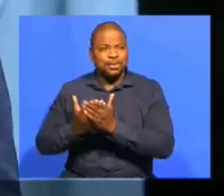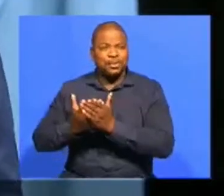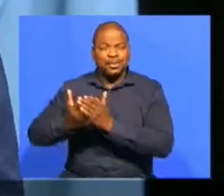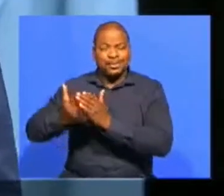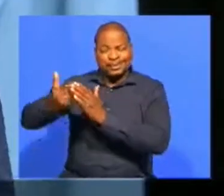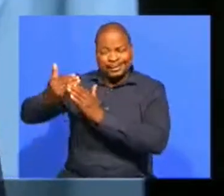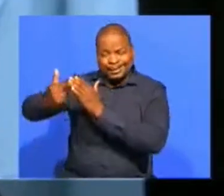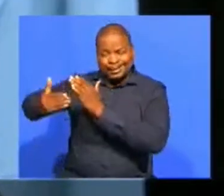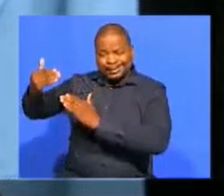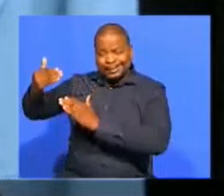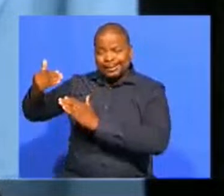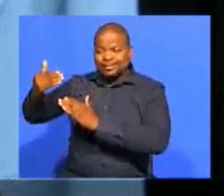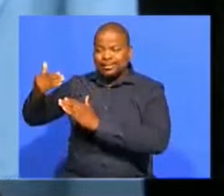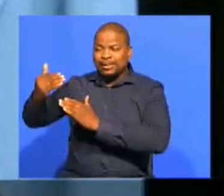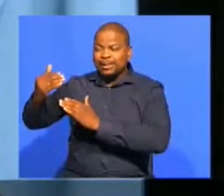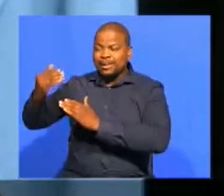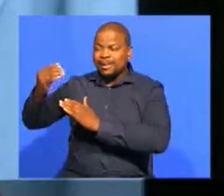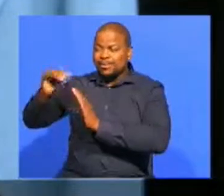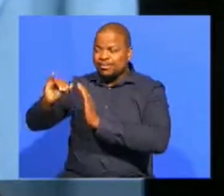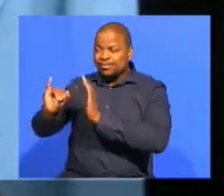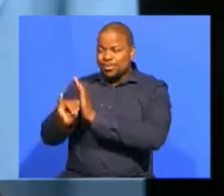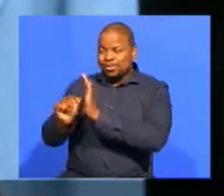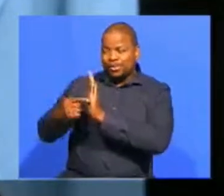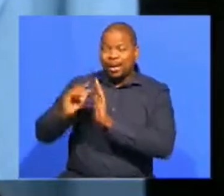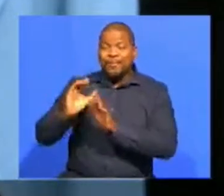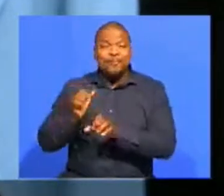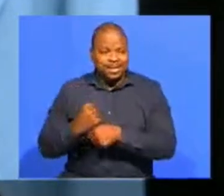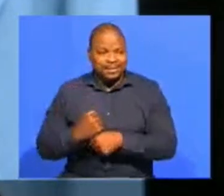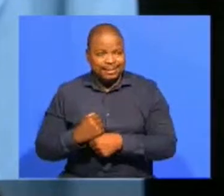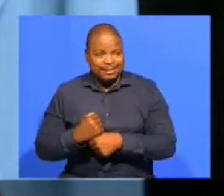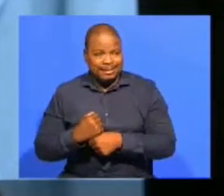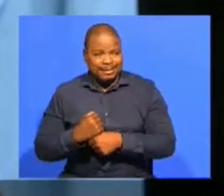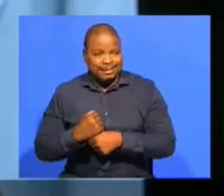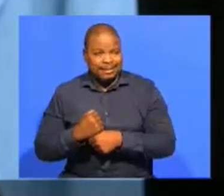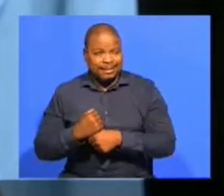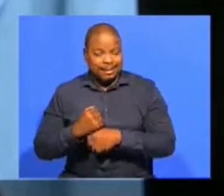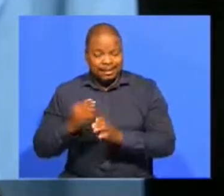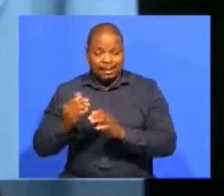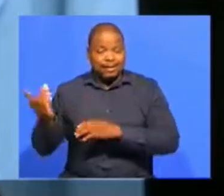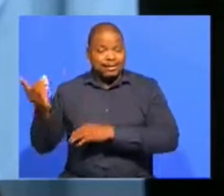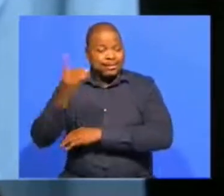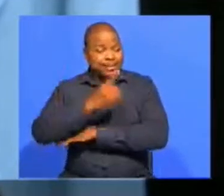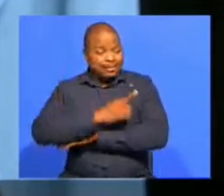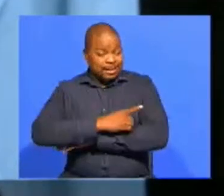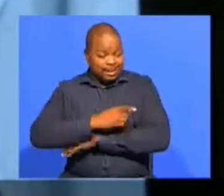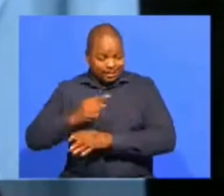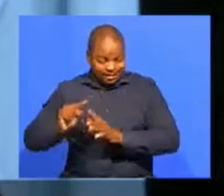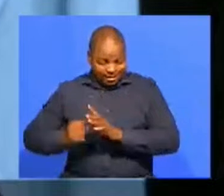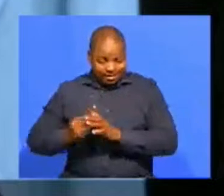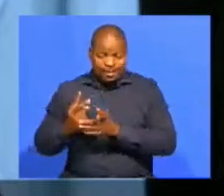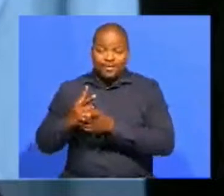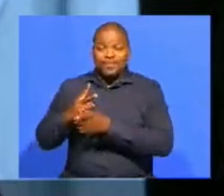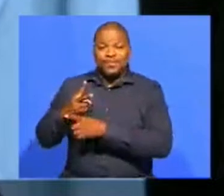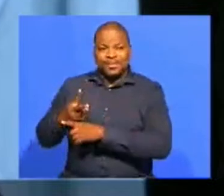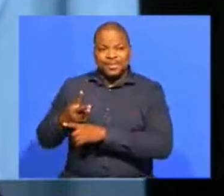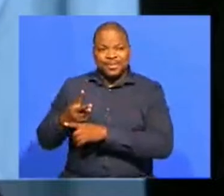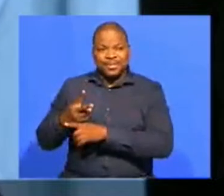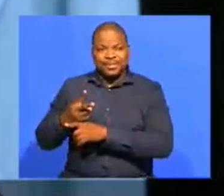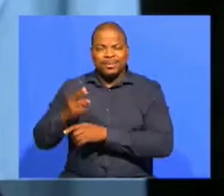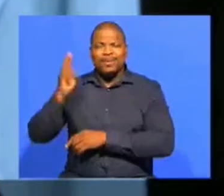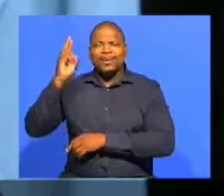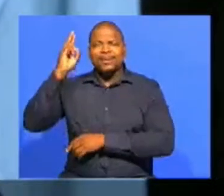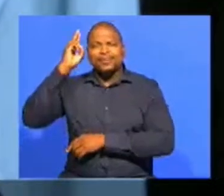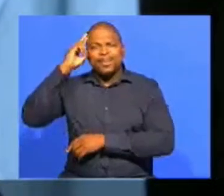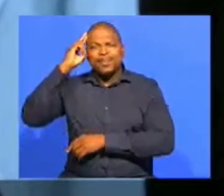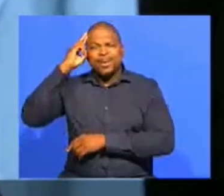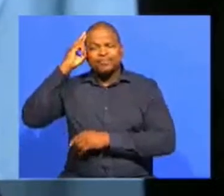form the cornerstone of our identity. As today begins my official visit, I'm reminded that